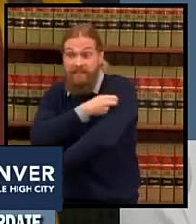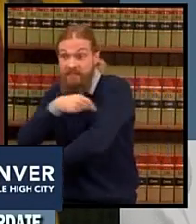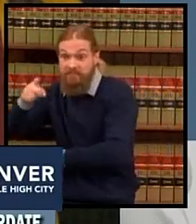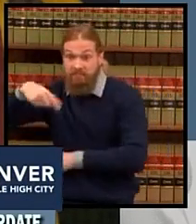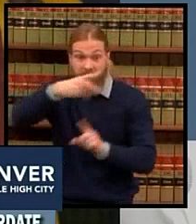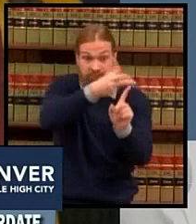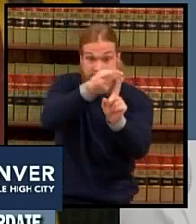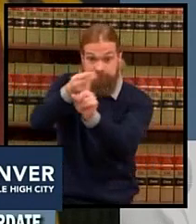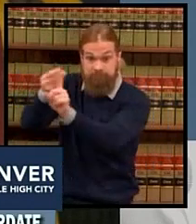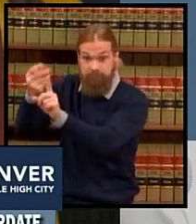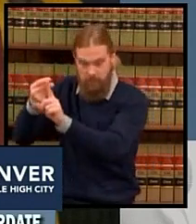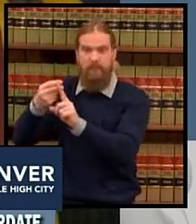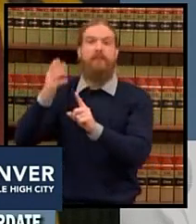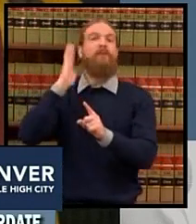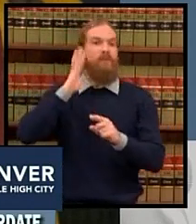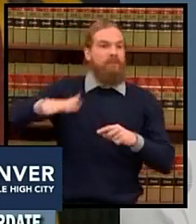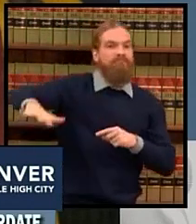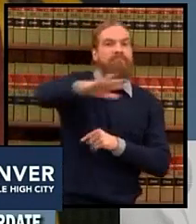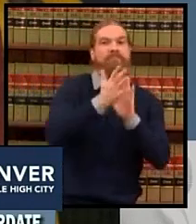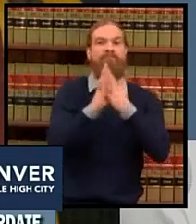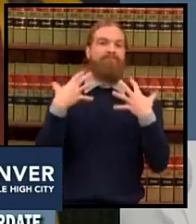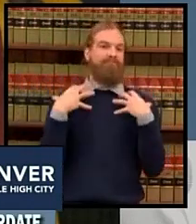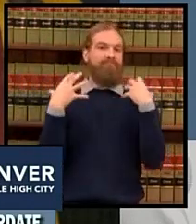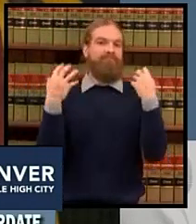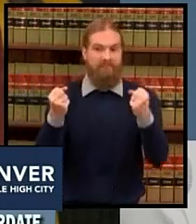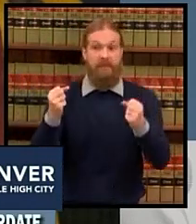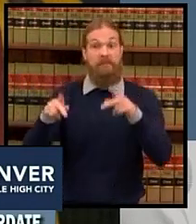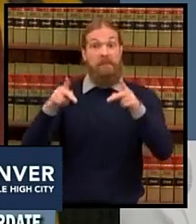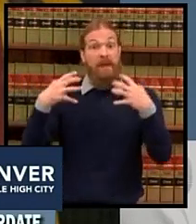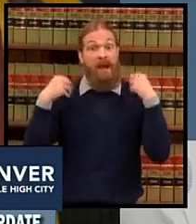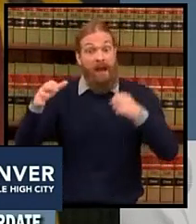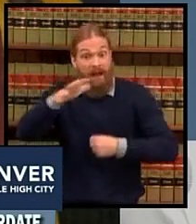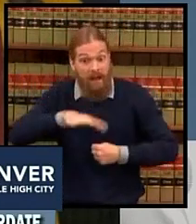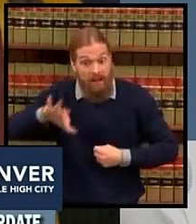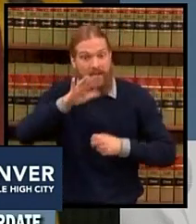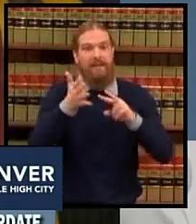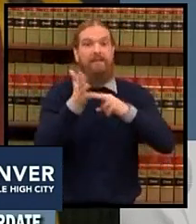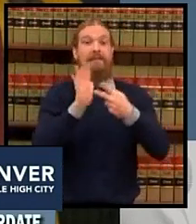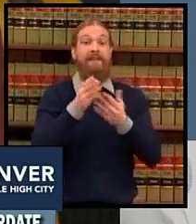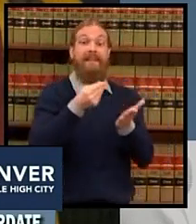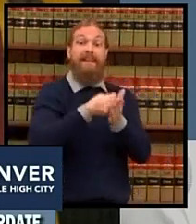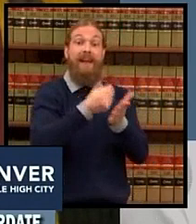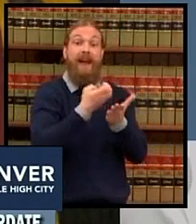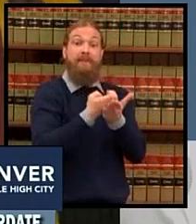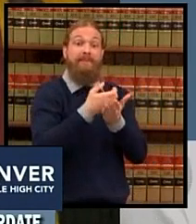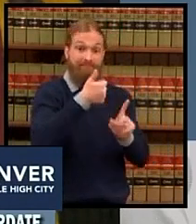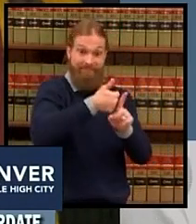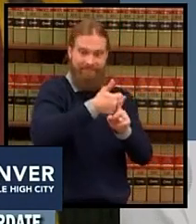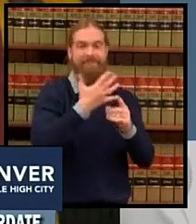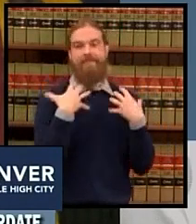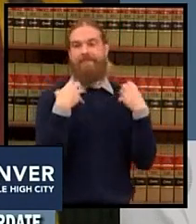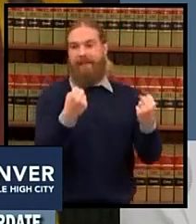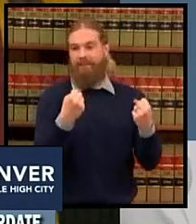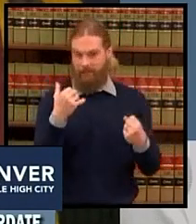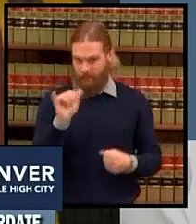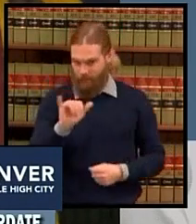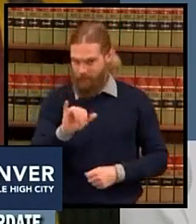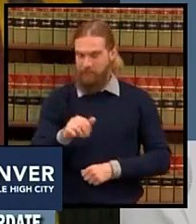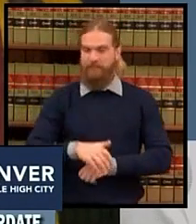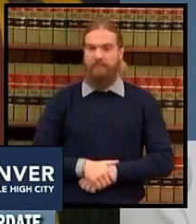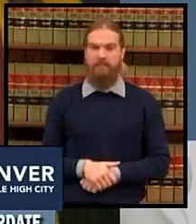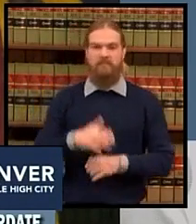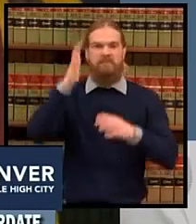but for our economy. I want to provide a brief update on our vaccine distribution planning efforts.